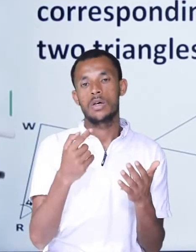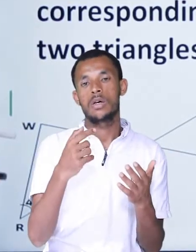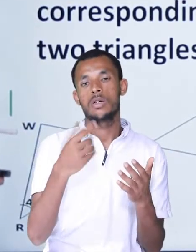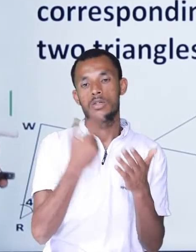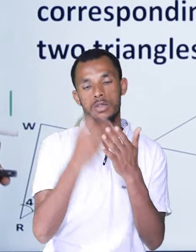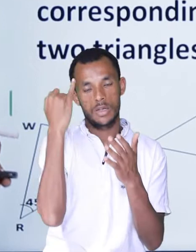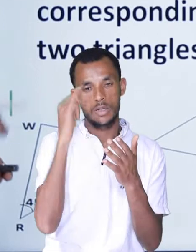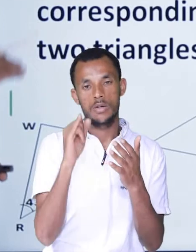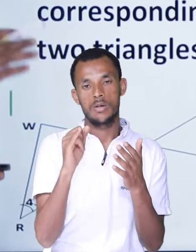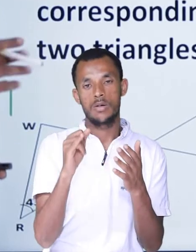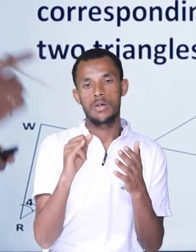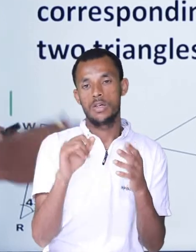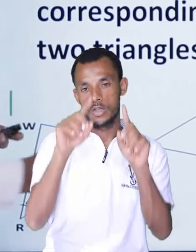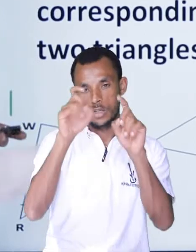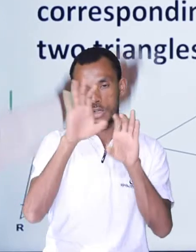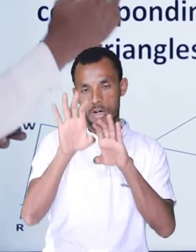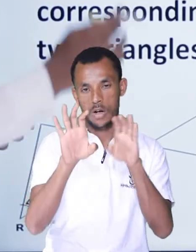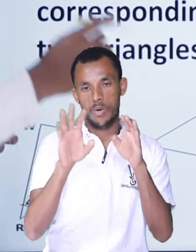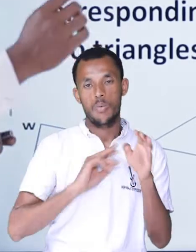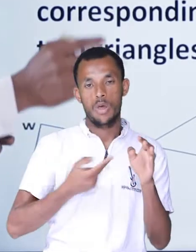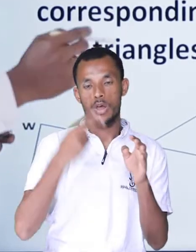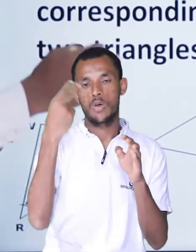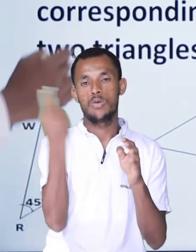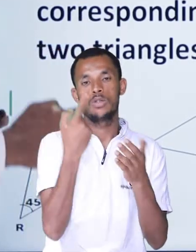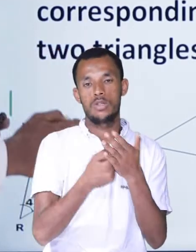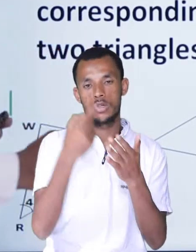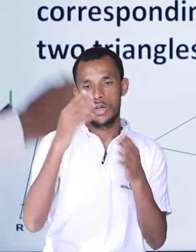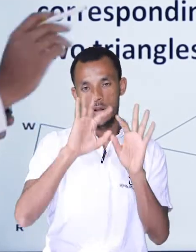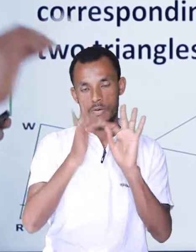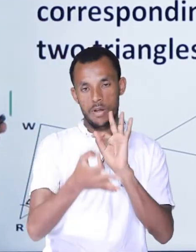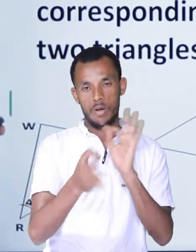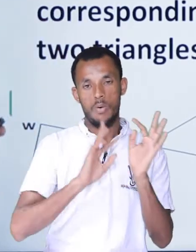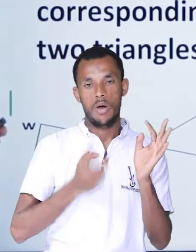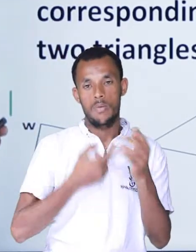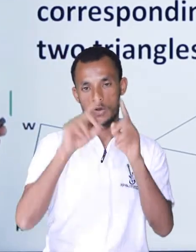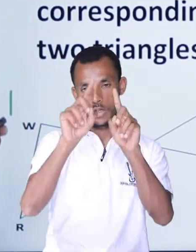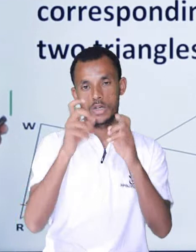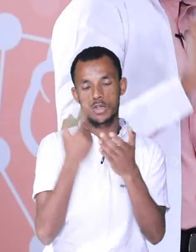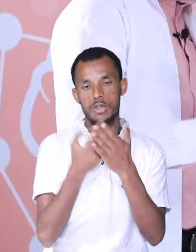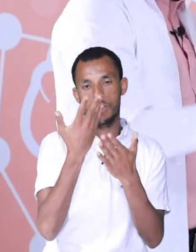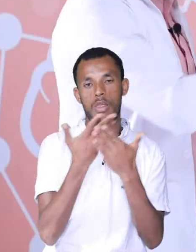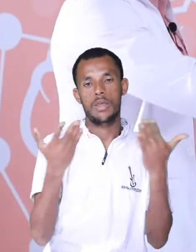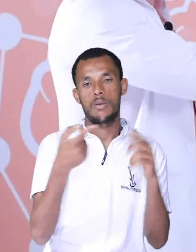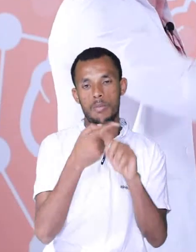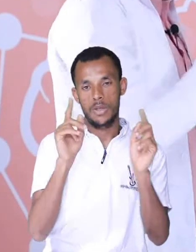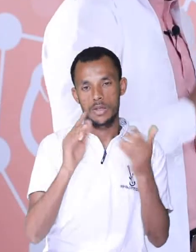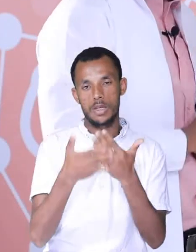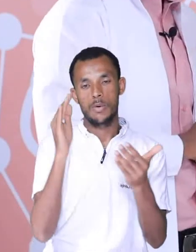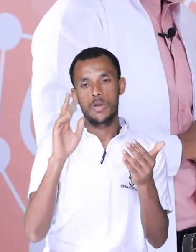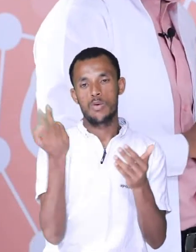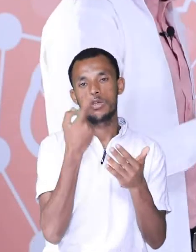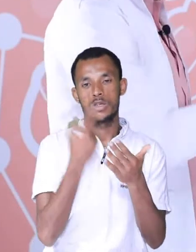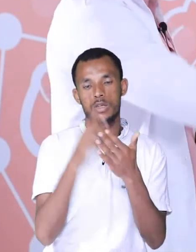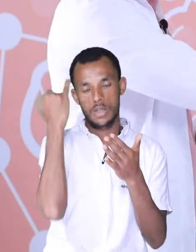theorem. If you want to check, you can use using the definition, you have to check 6 things. But simply using